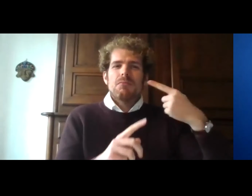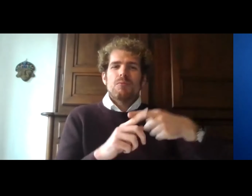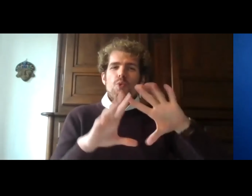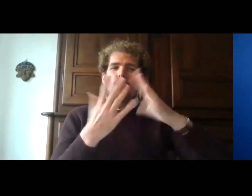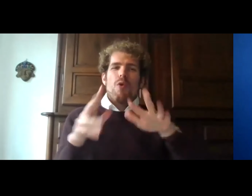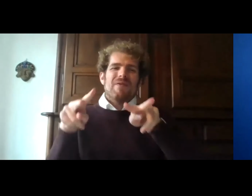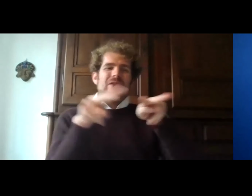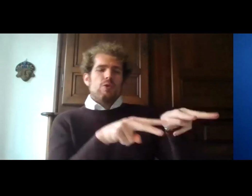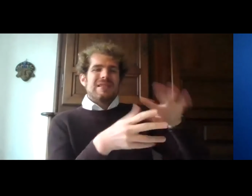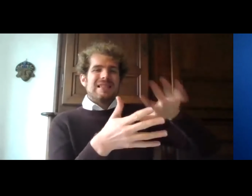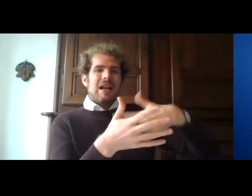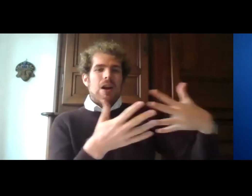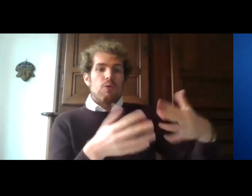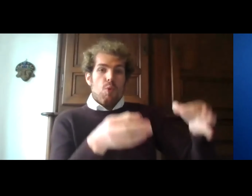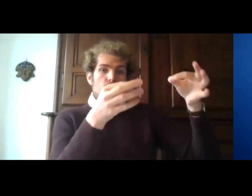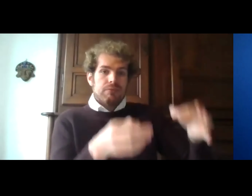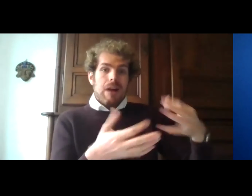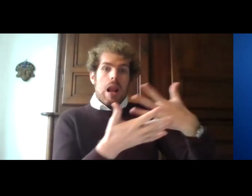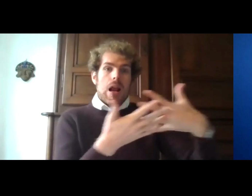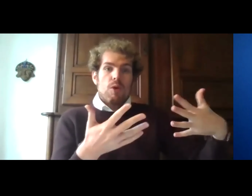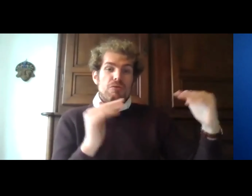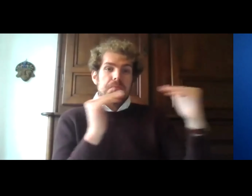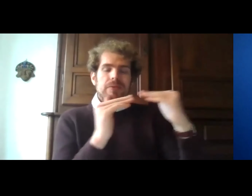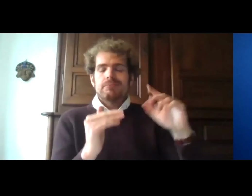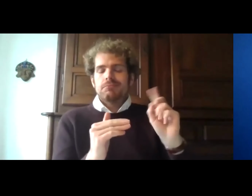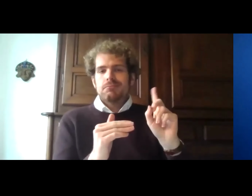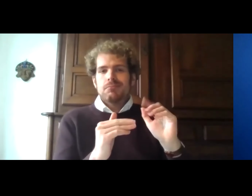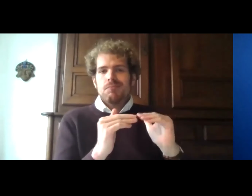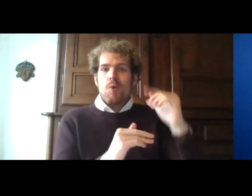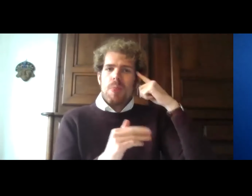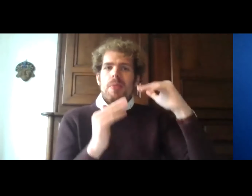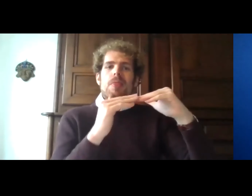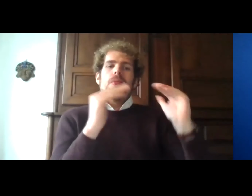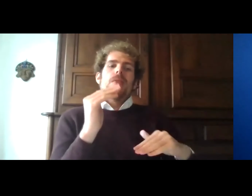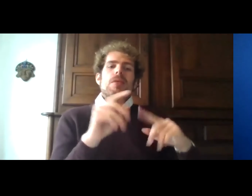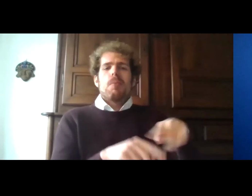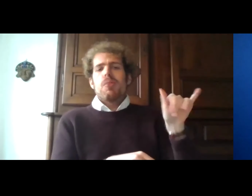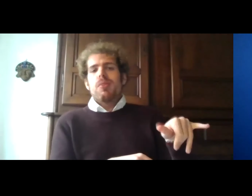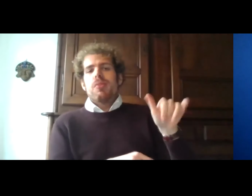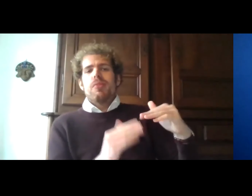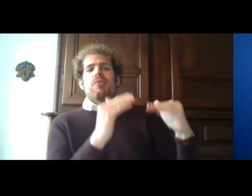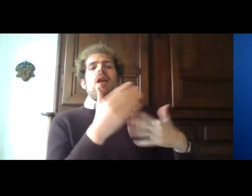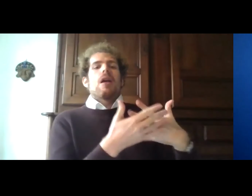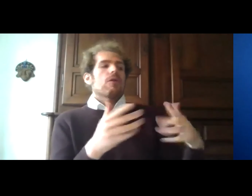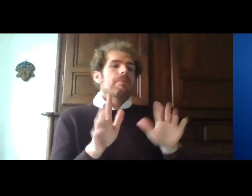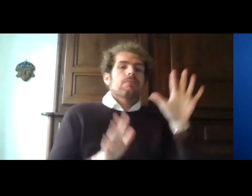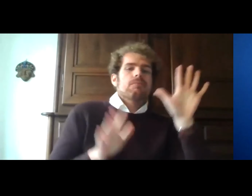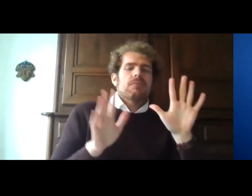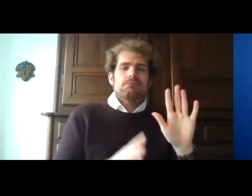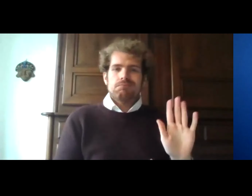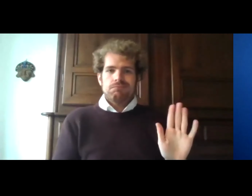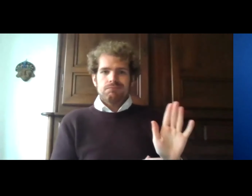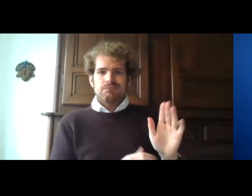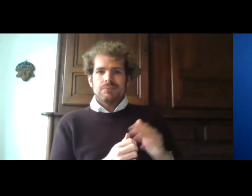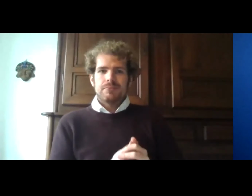been oppressed. And that the worldview on sign languages have been that they're not equivalent to spoken languages. They've been